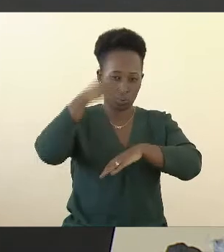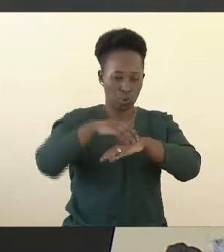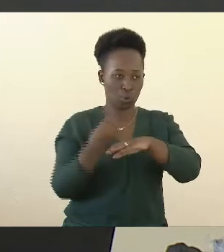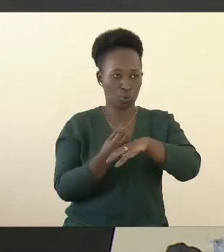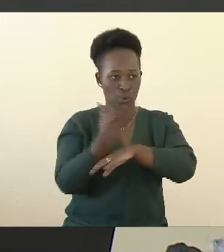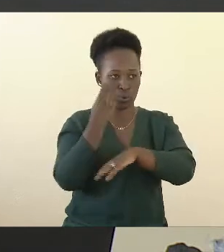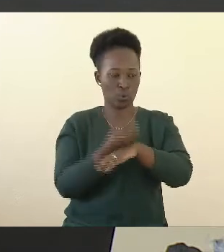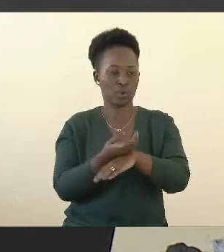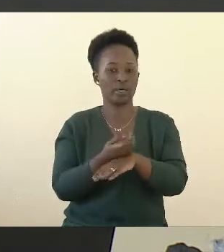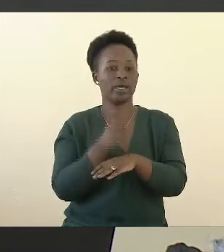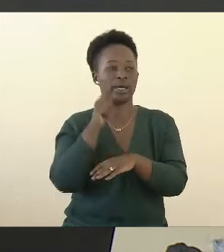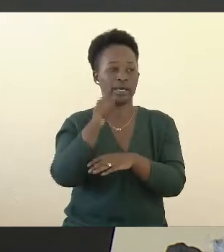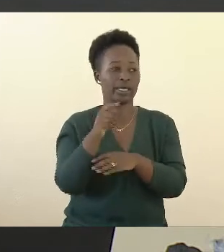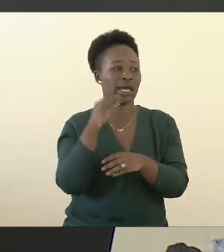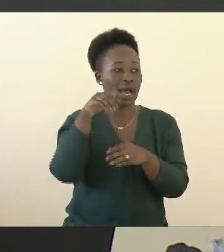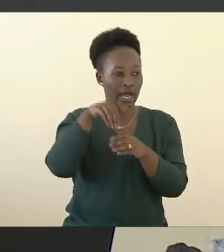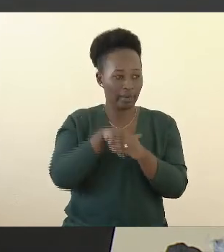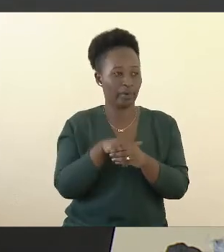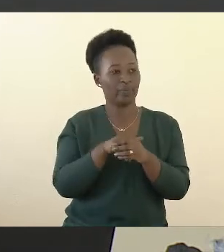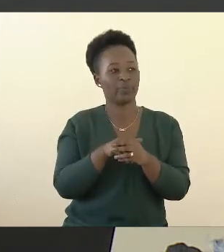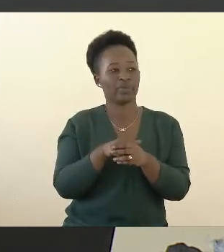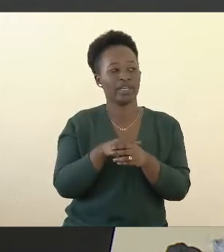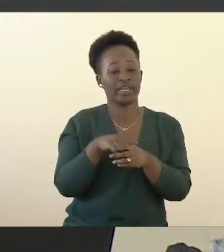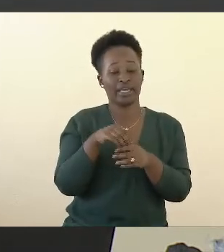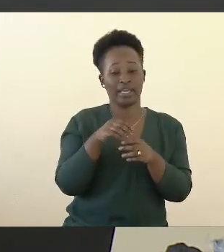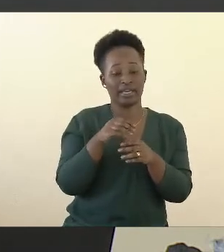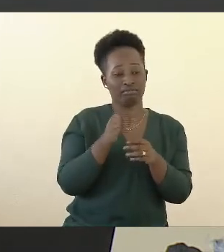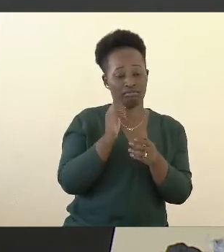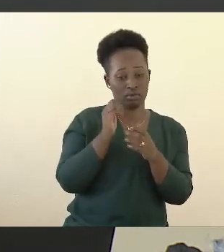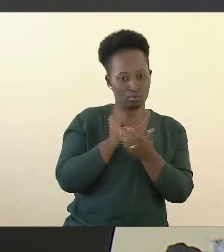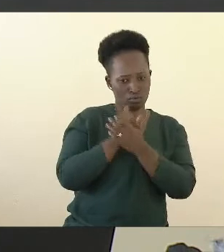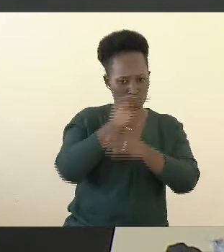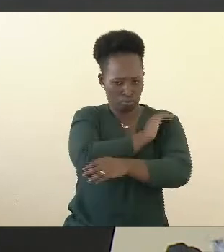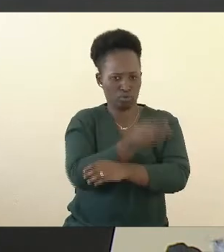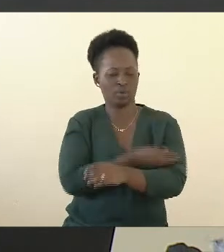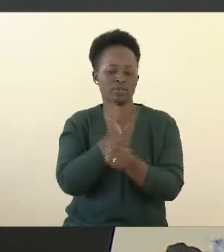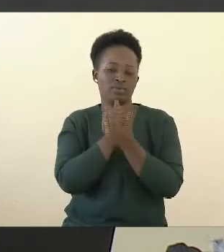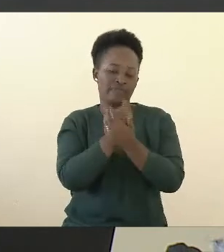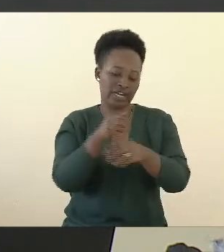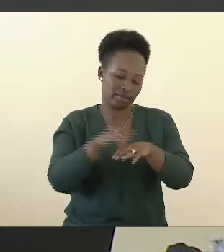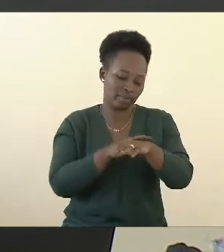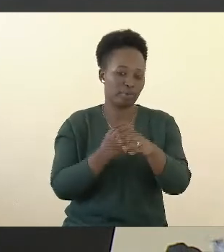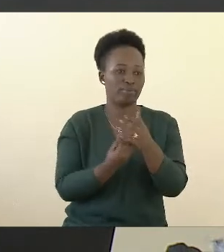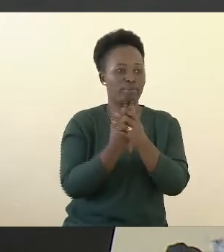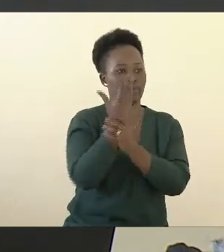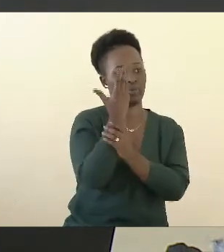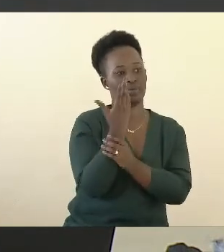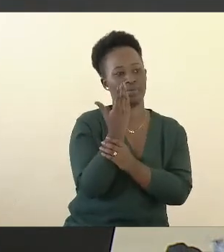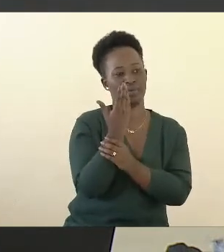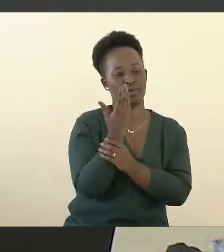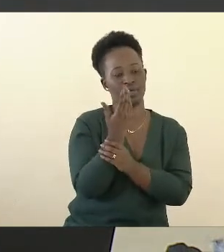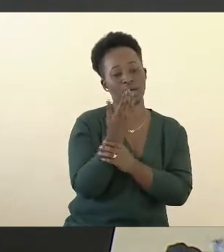the hair and nails, which is the keratin. They are the part that makes up the epidermis, and they are made up